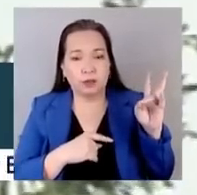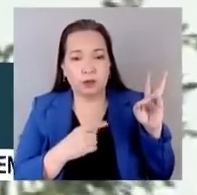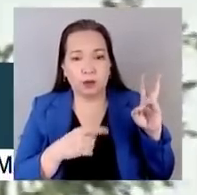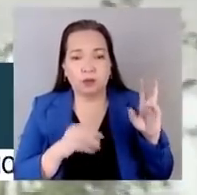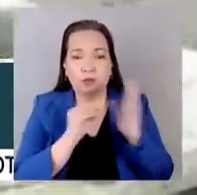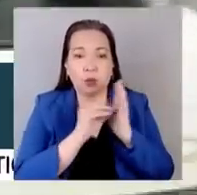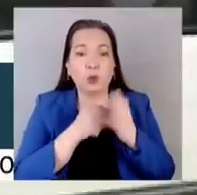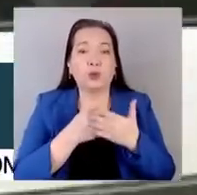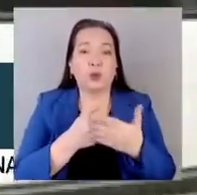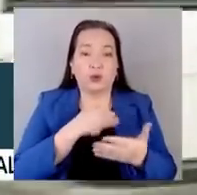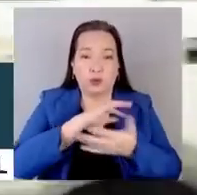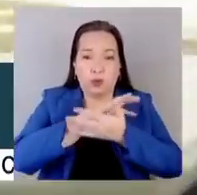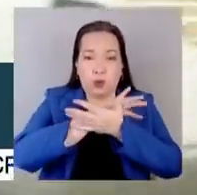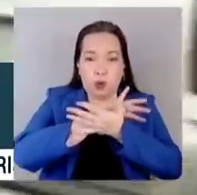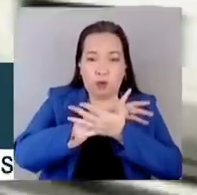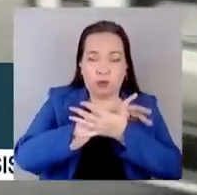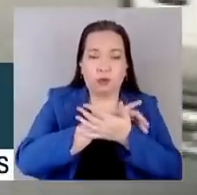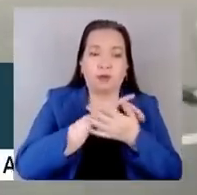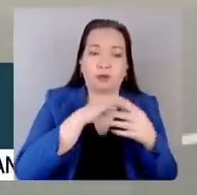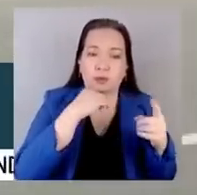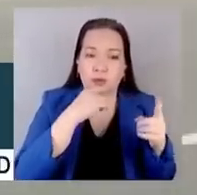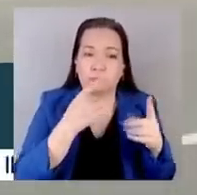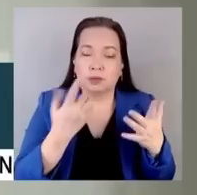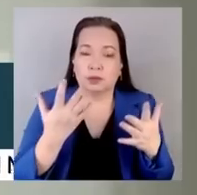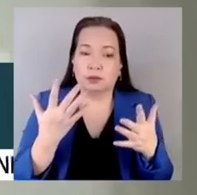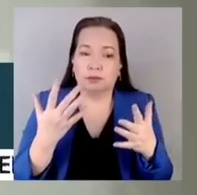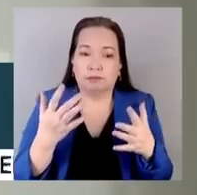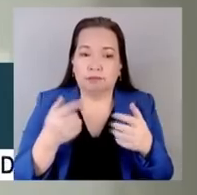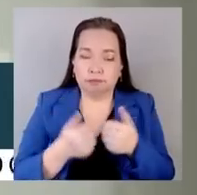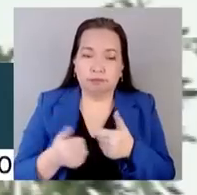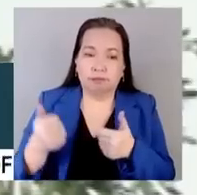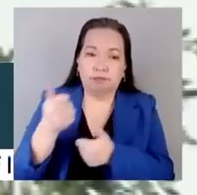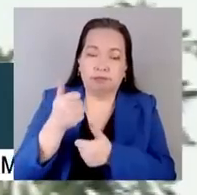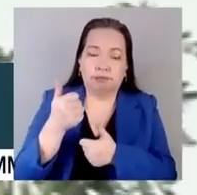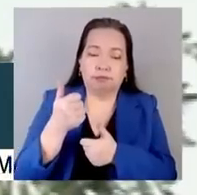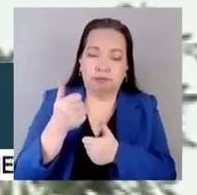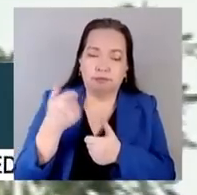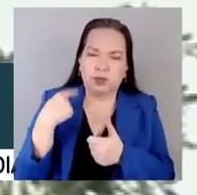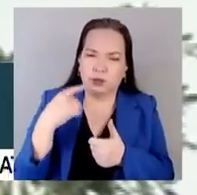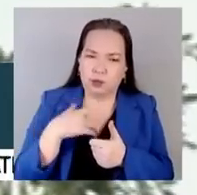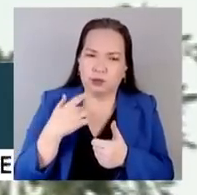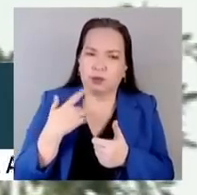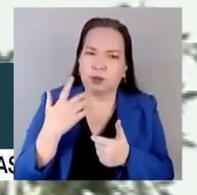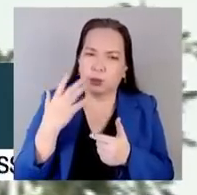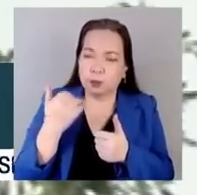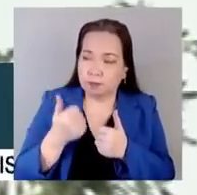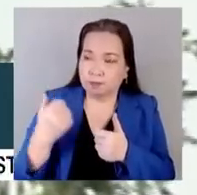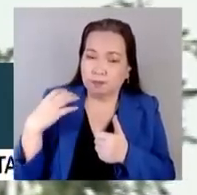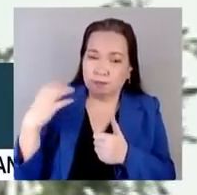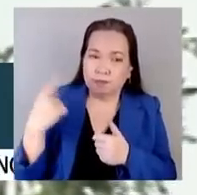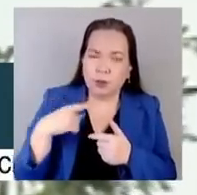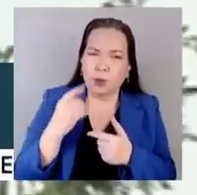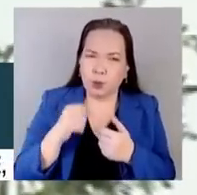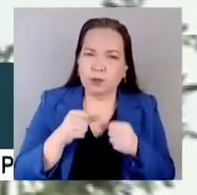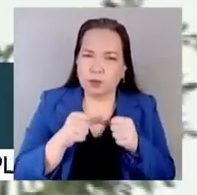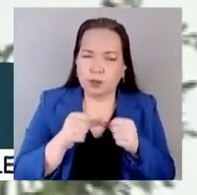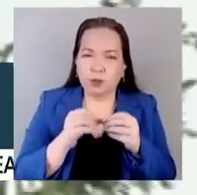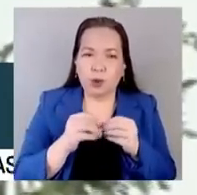pre-pandemic. PESA Deputy Director General Vivian Santos hopes they can get back on track as more eco-zones get